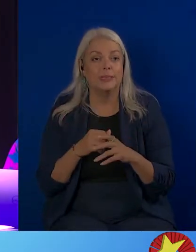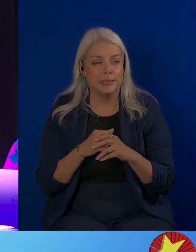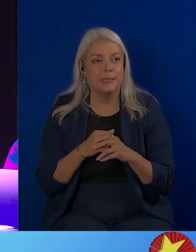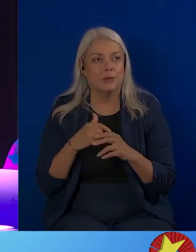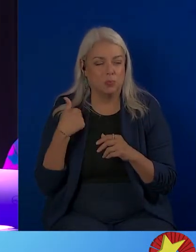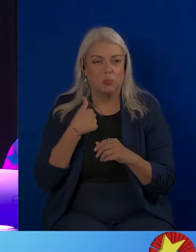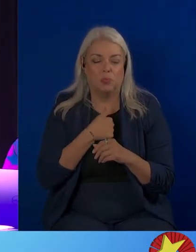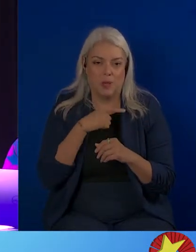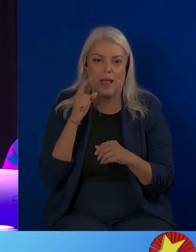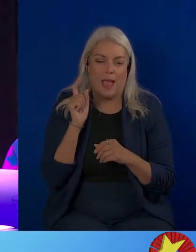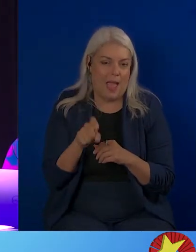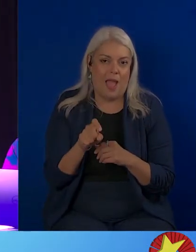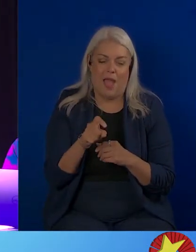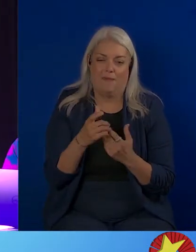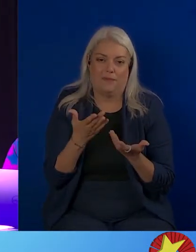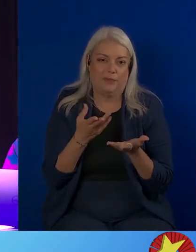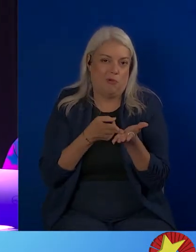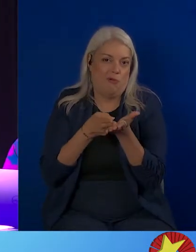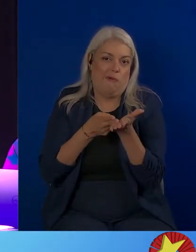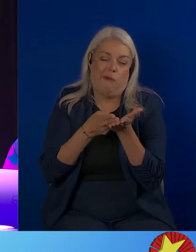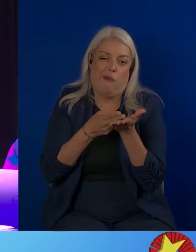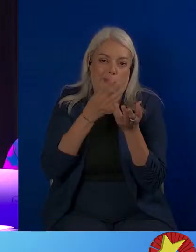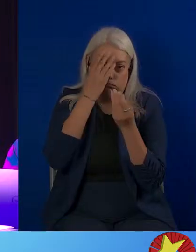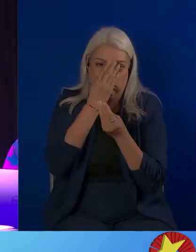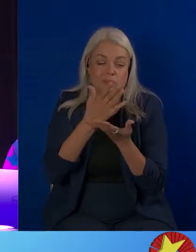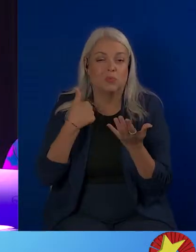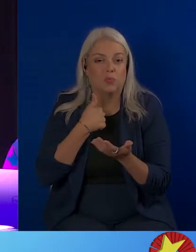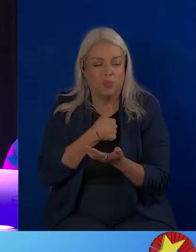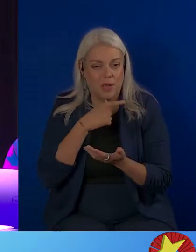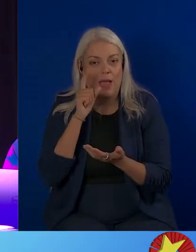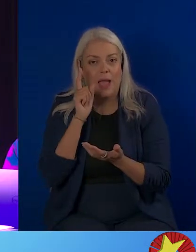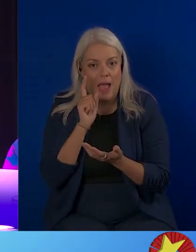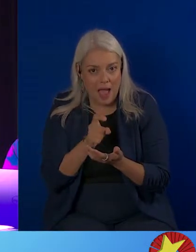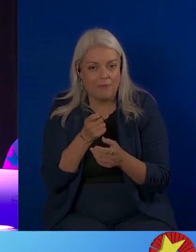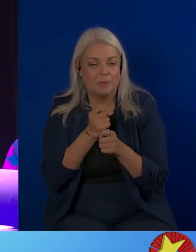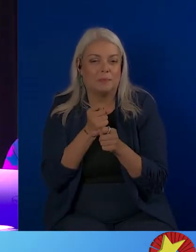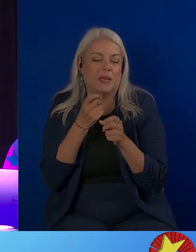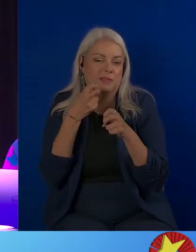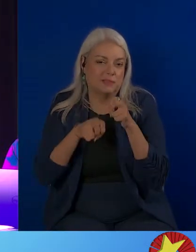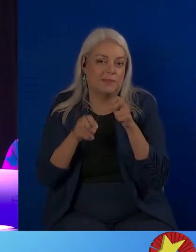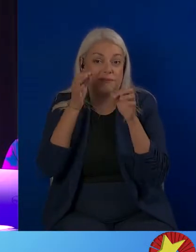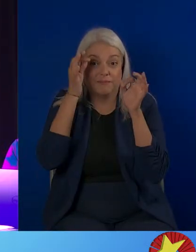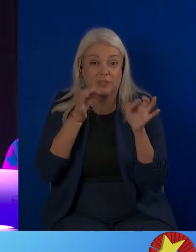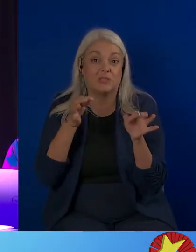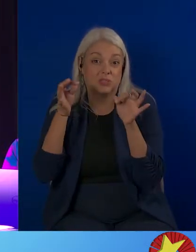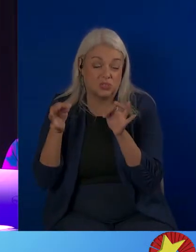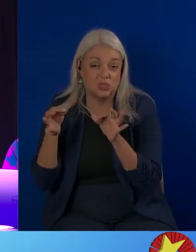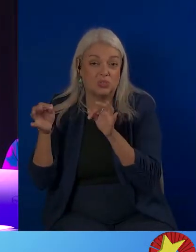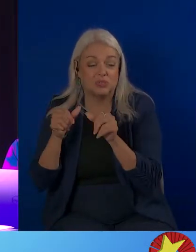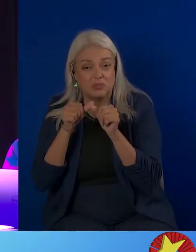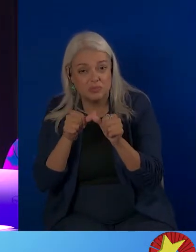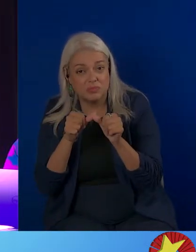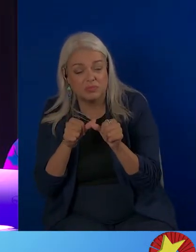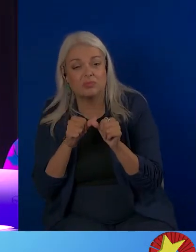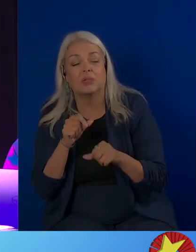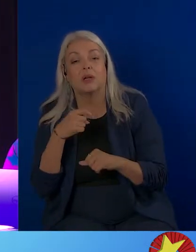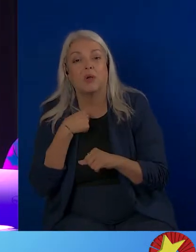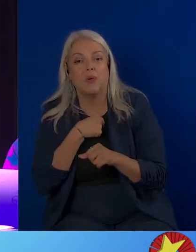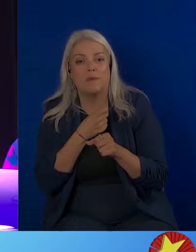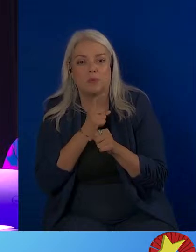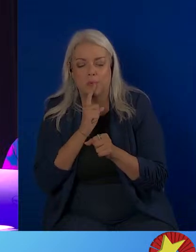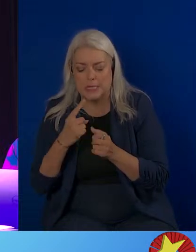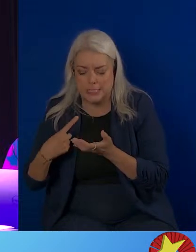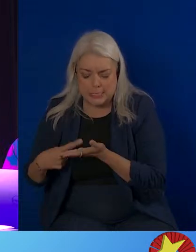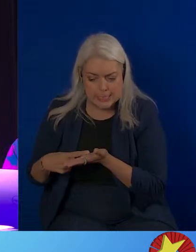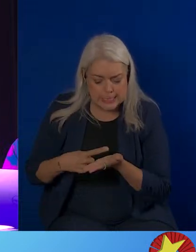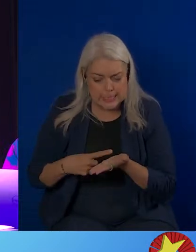us, unfortunately, we're going to have to continue to make those tough choices and look into making those thoughtful decisions